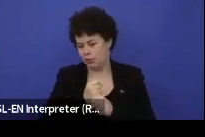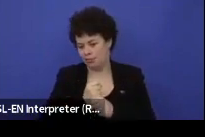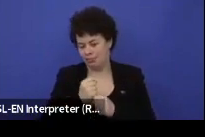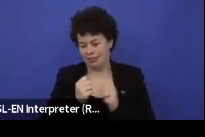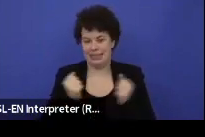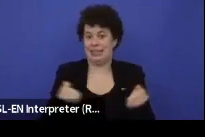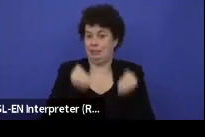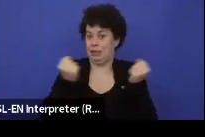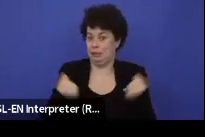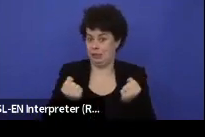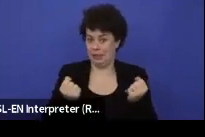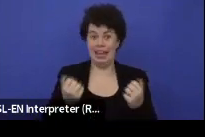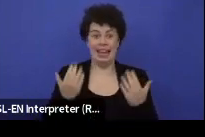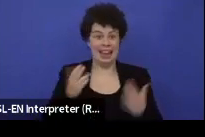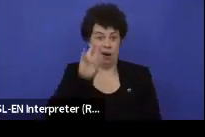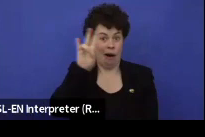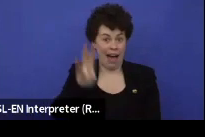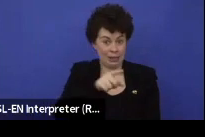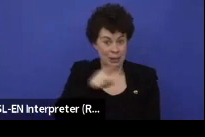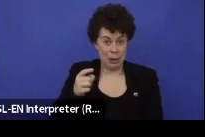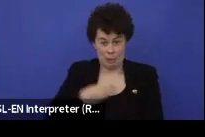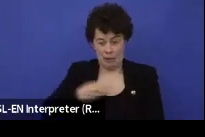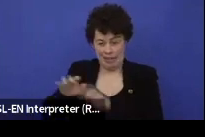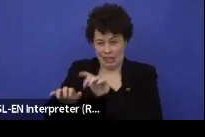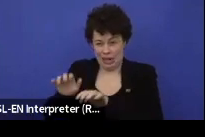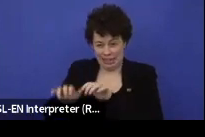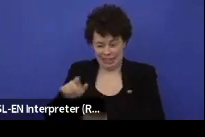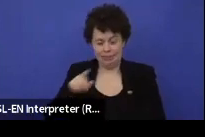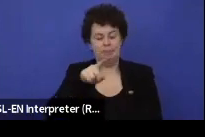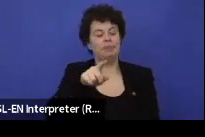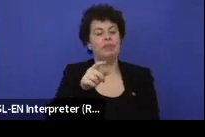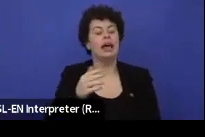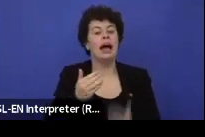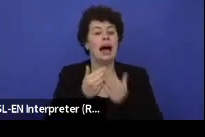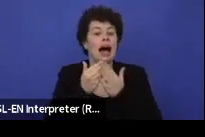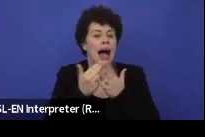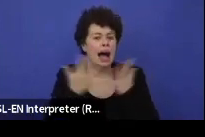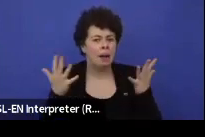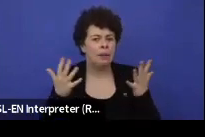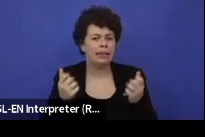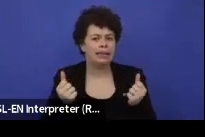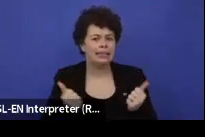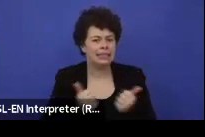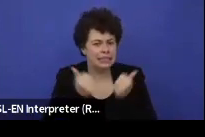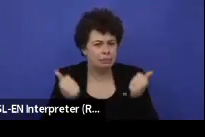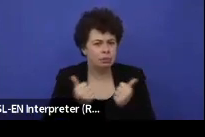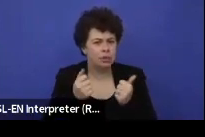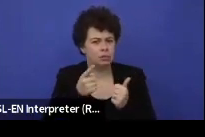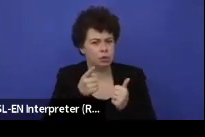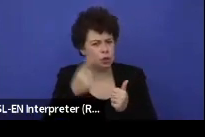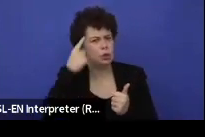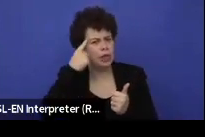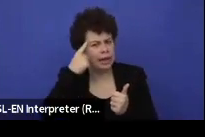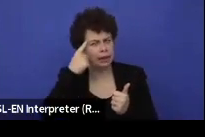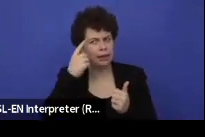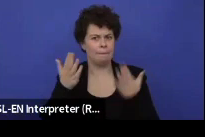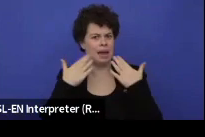wouldn't mind popping in the chat box, is how many symptoms of menopause are there, do you